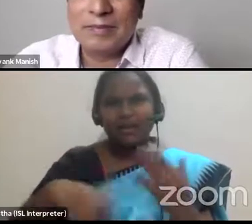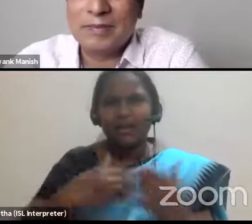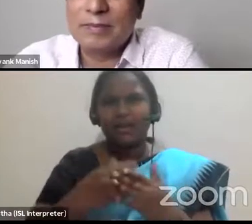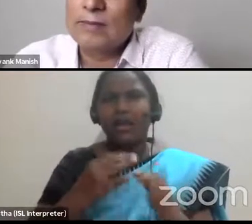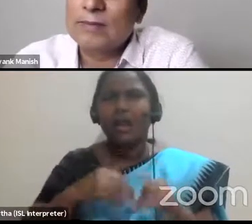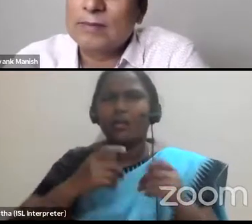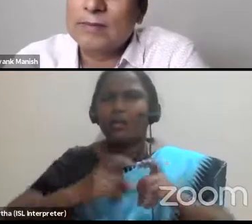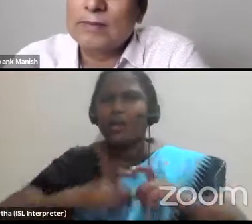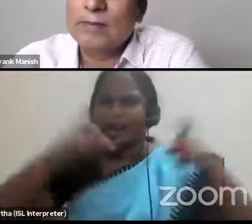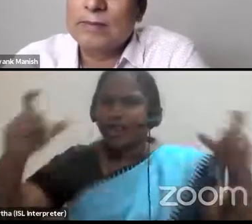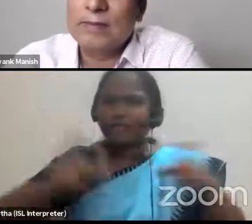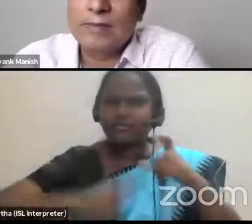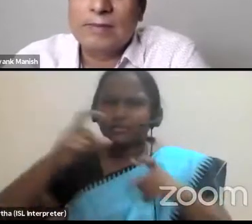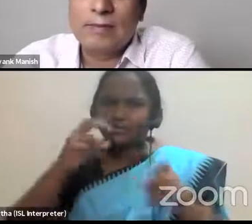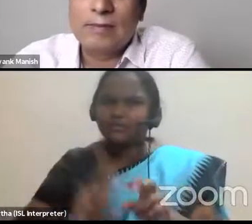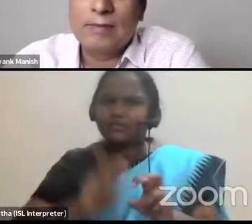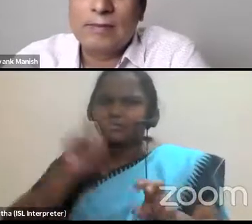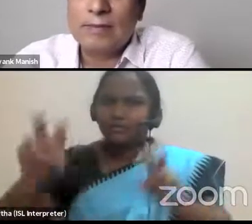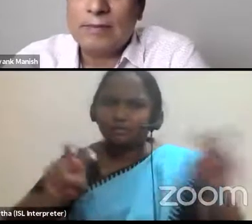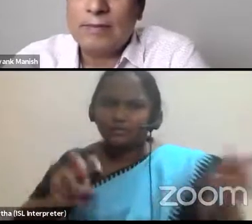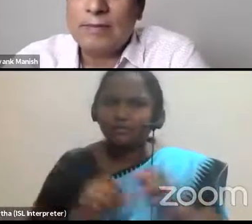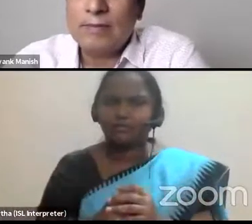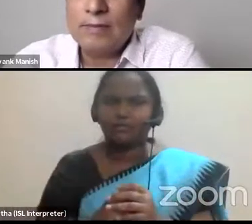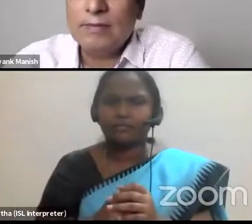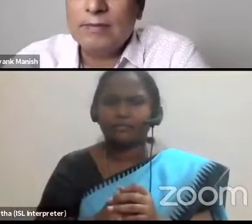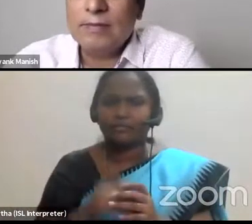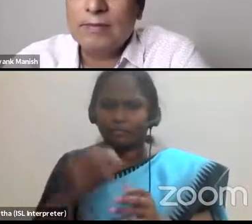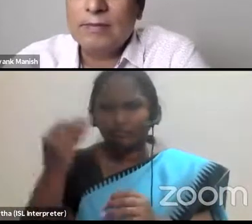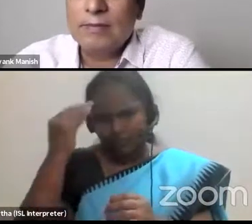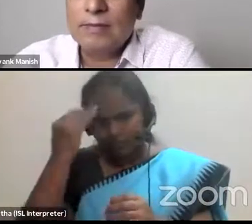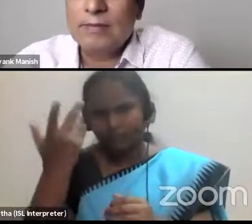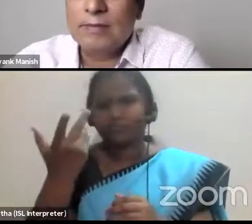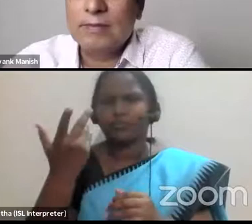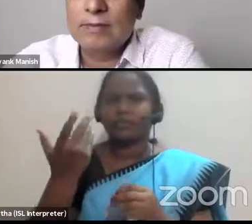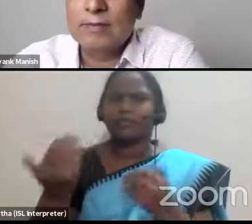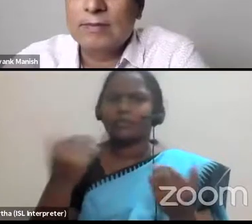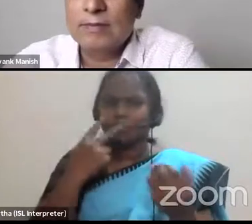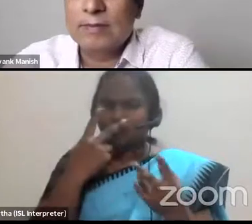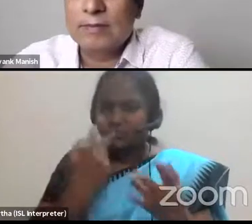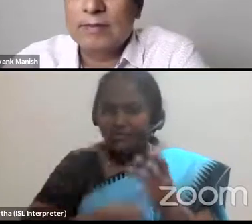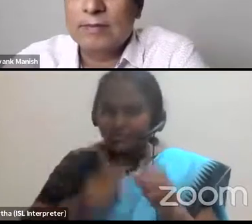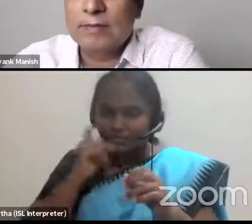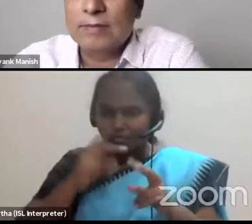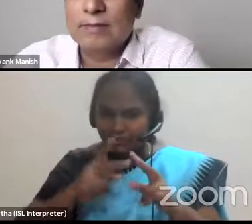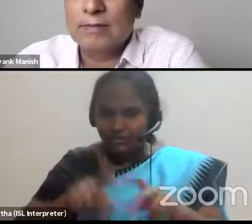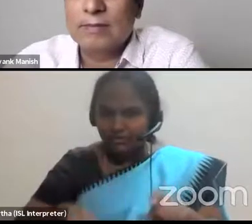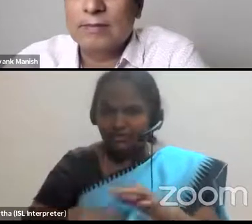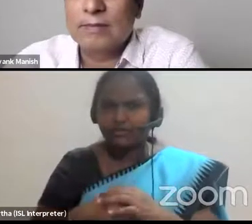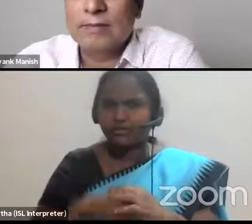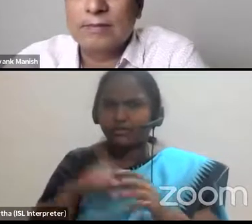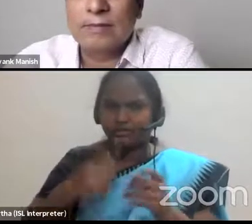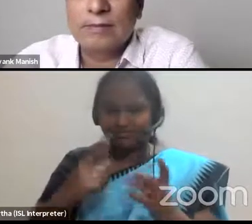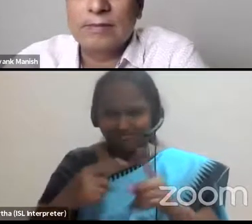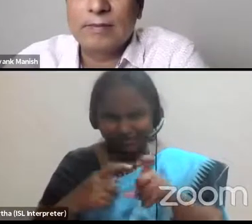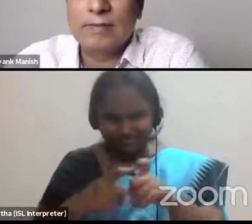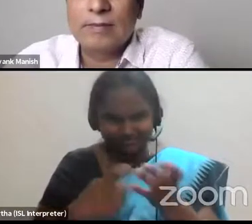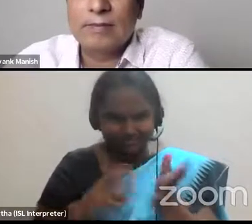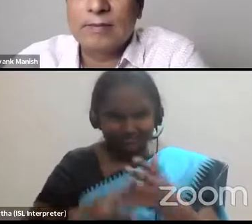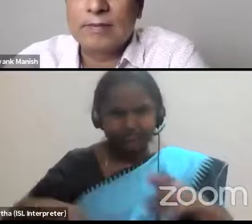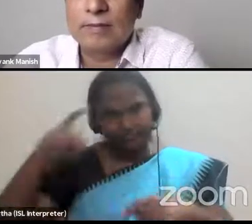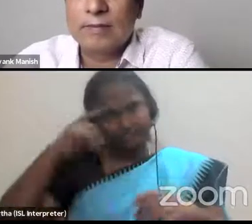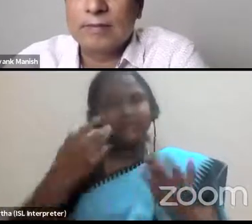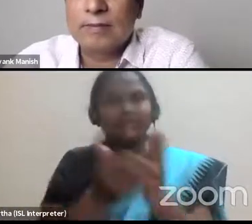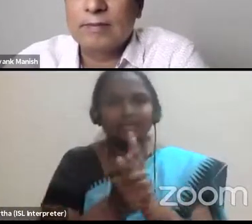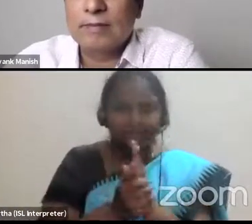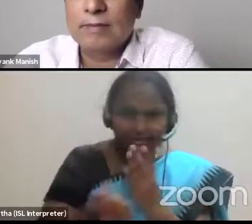large companies, right, could jump in, in terms of what you've seen traditionally, in terms of their skill